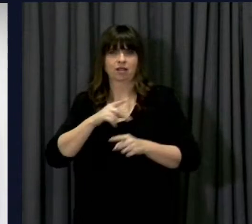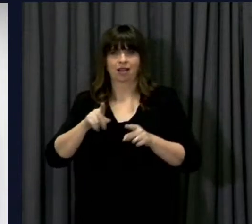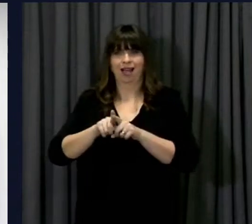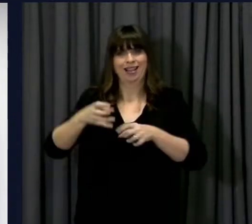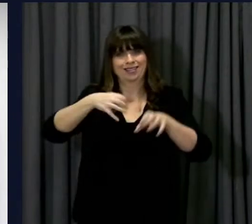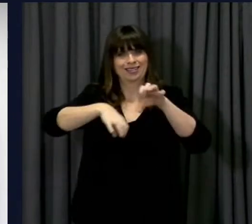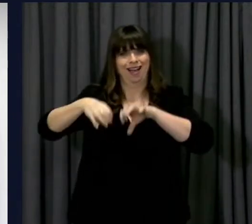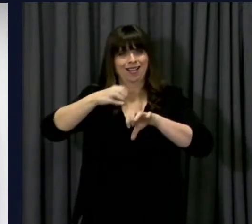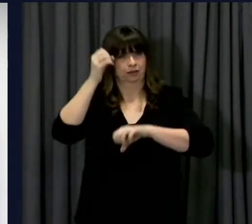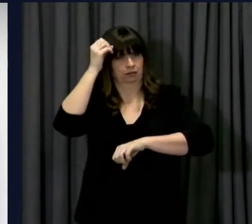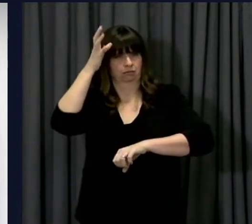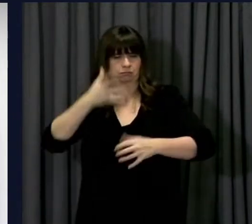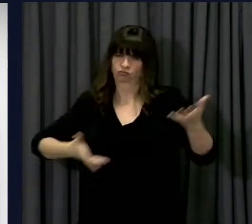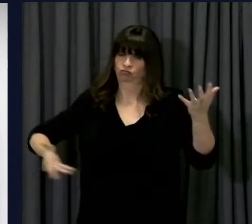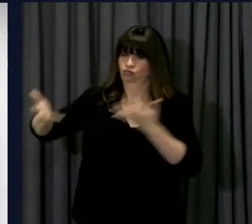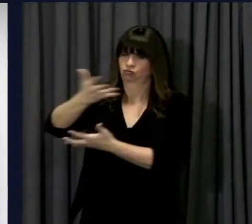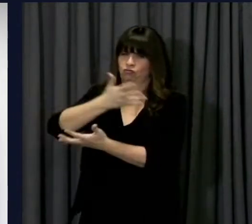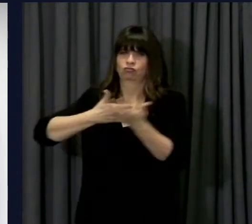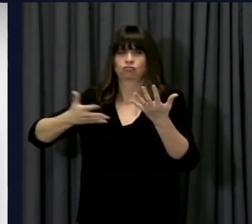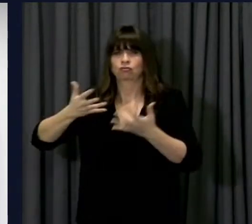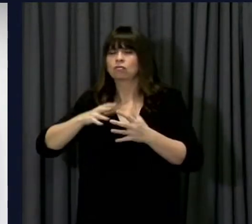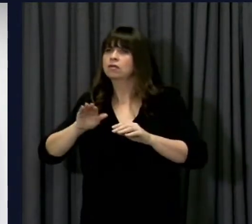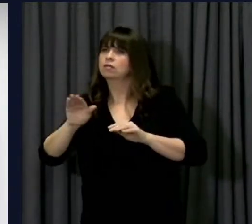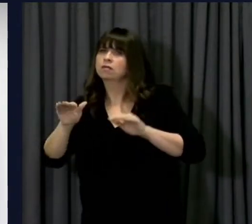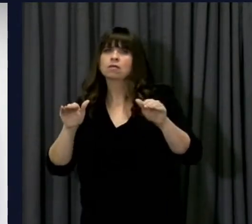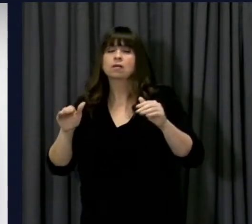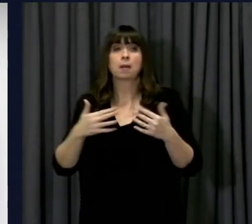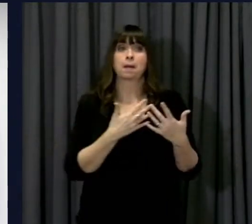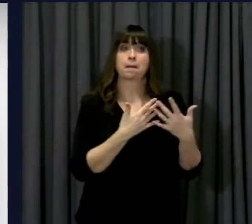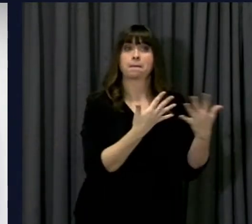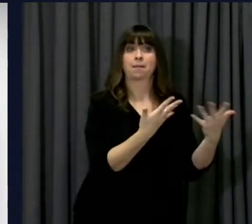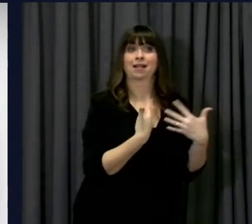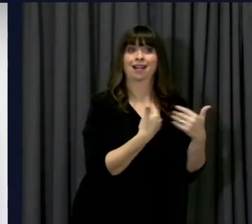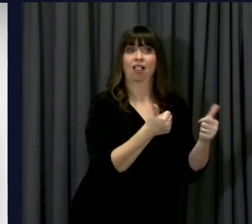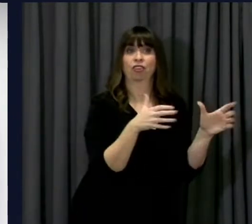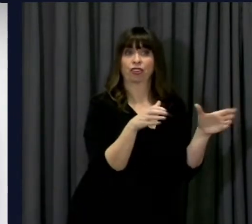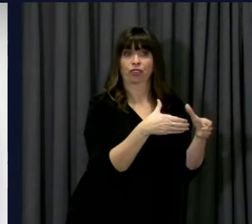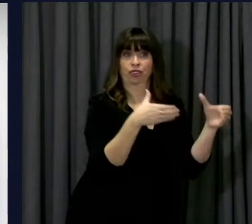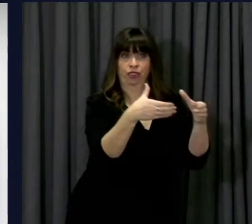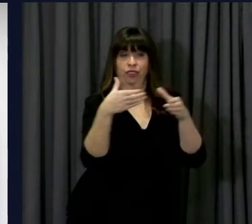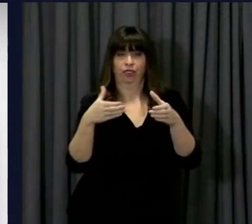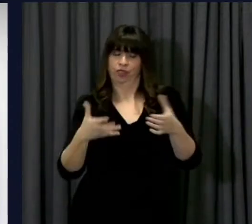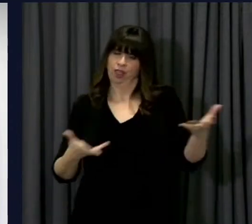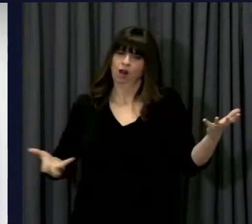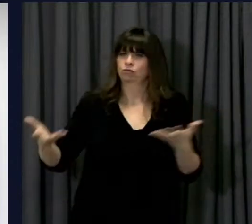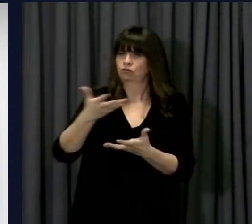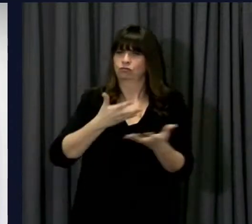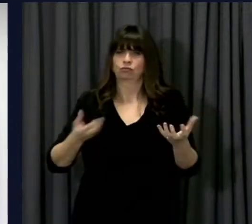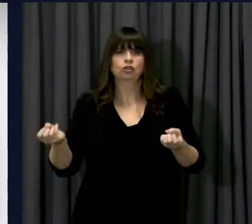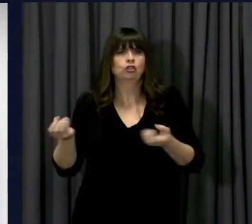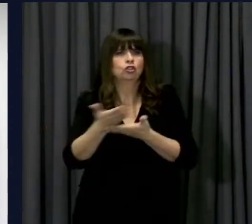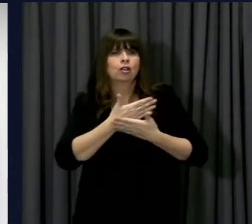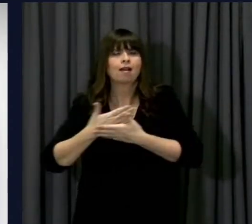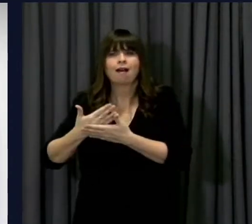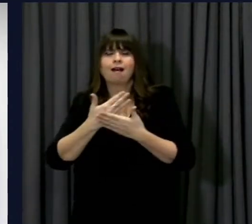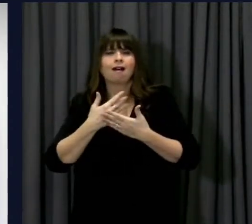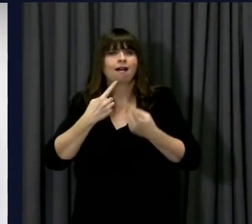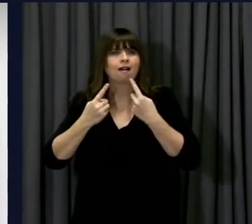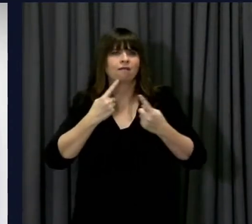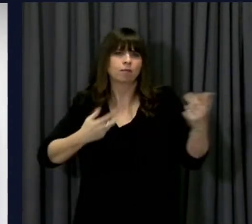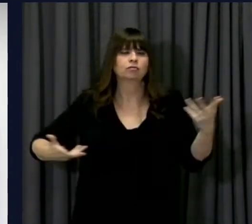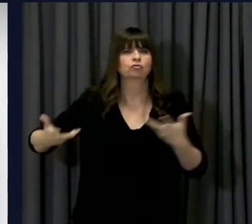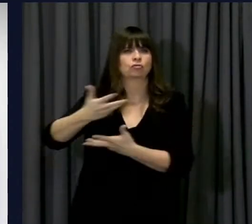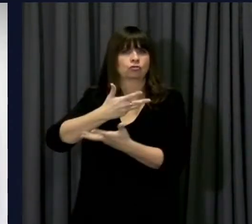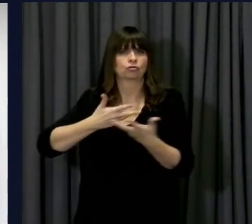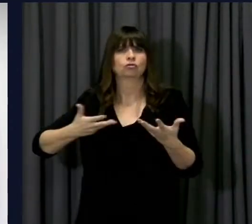community as well. There's also an exchange of information between our public health agencies, and they're organised in different ways in England